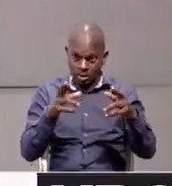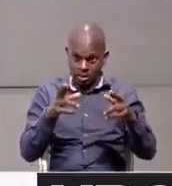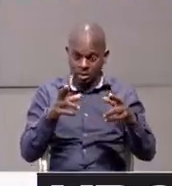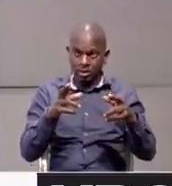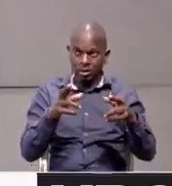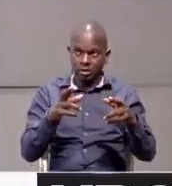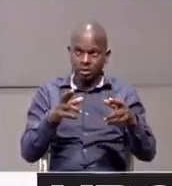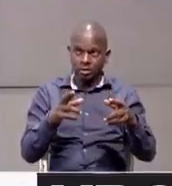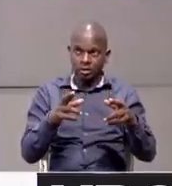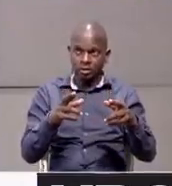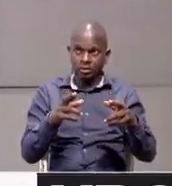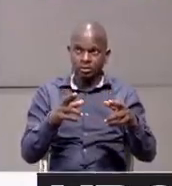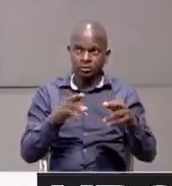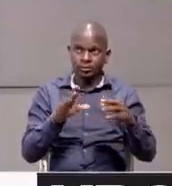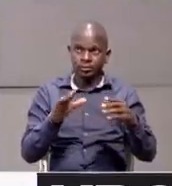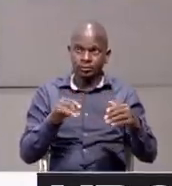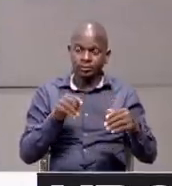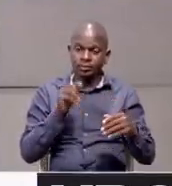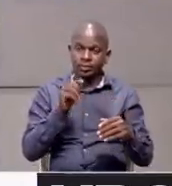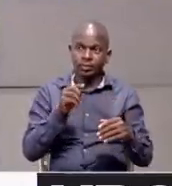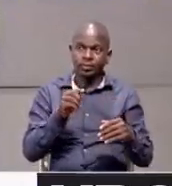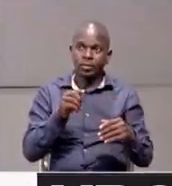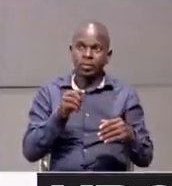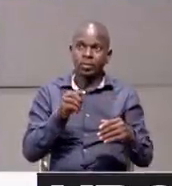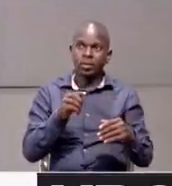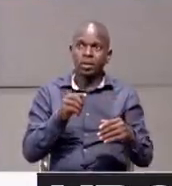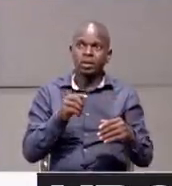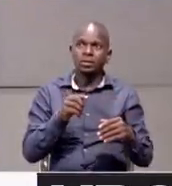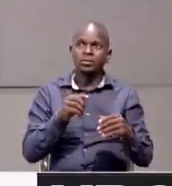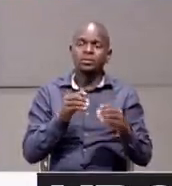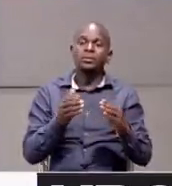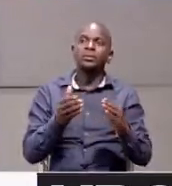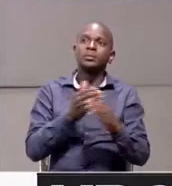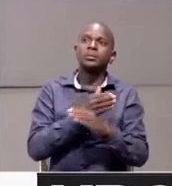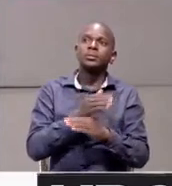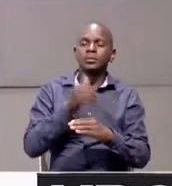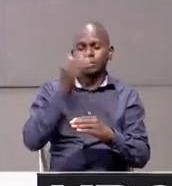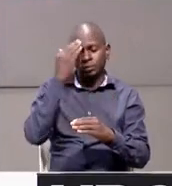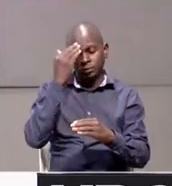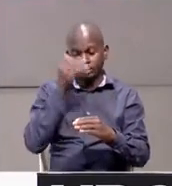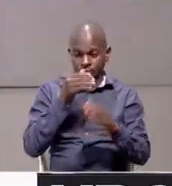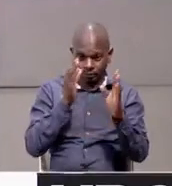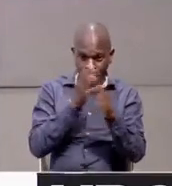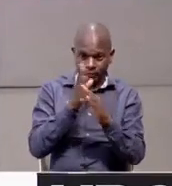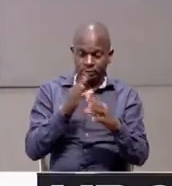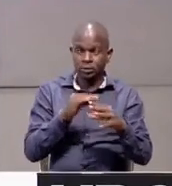riding. All the routes. Before, you know all the hideouts. In the